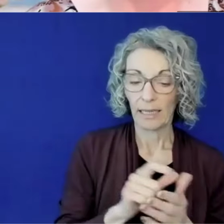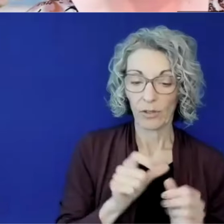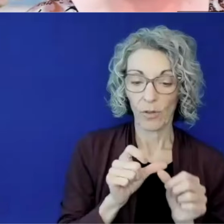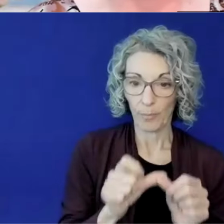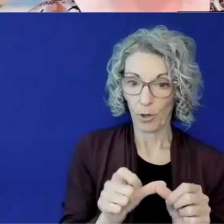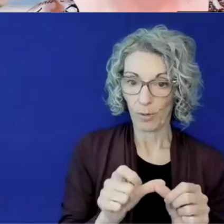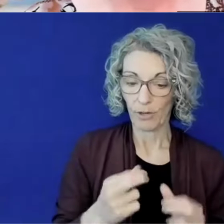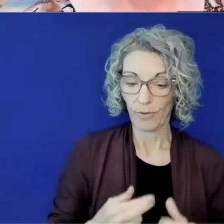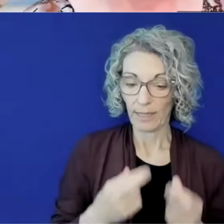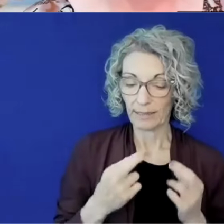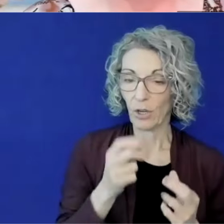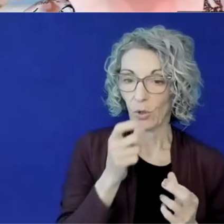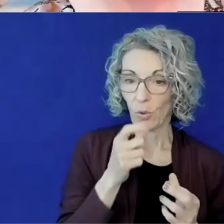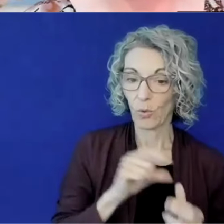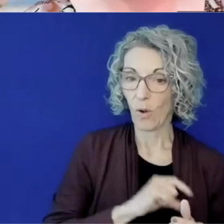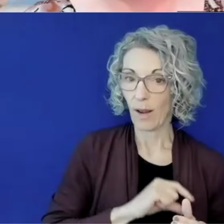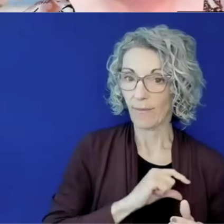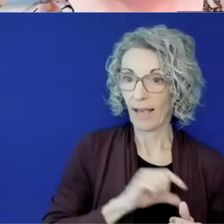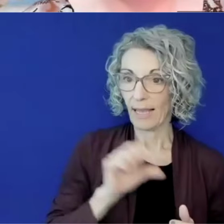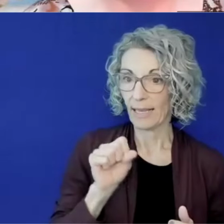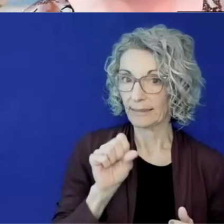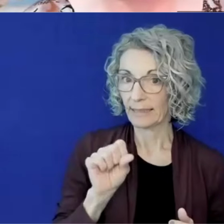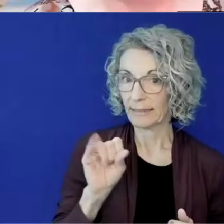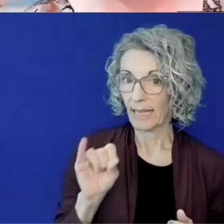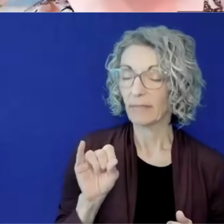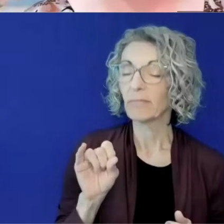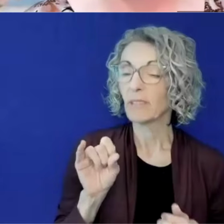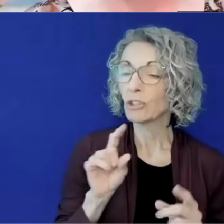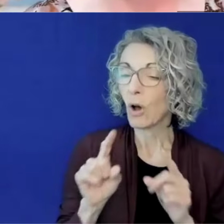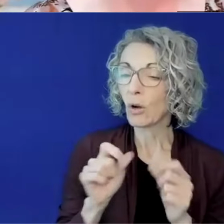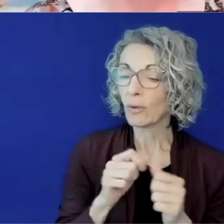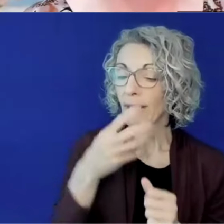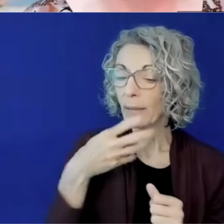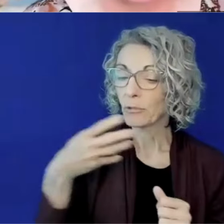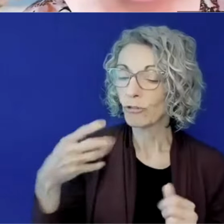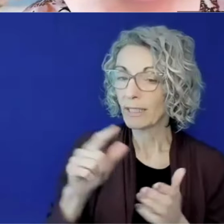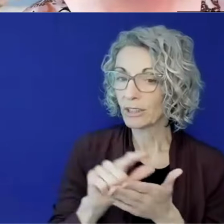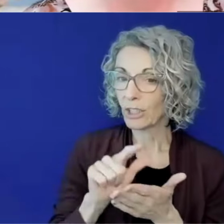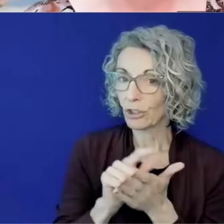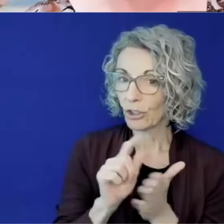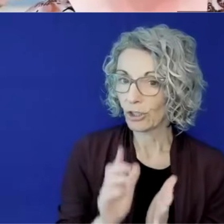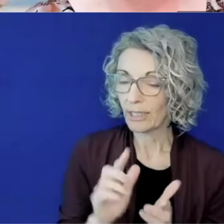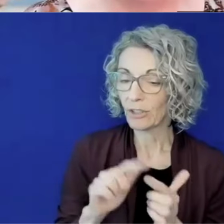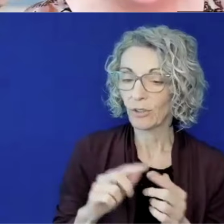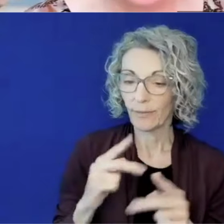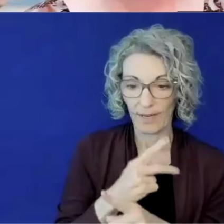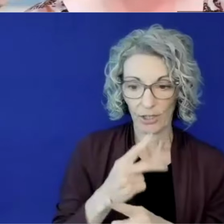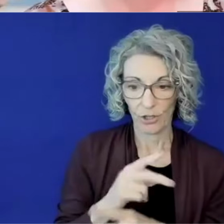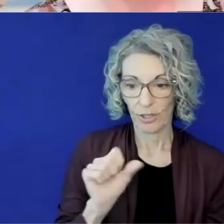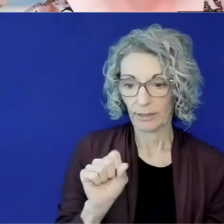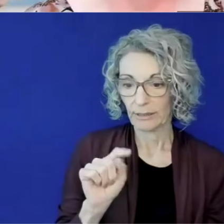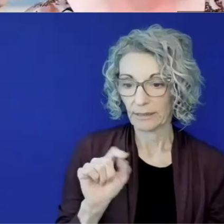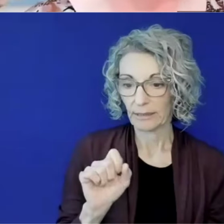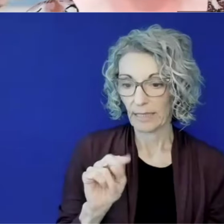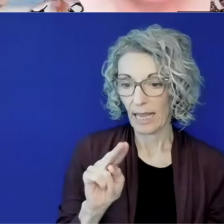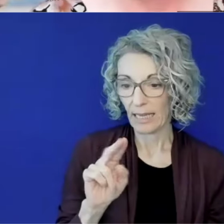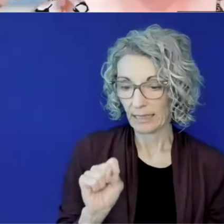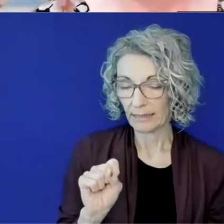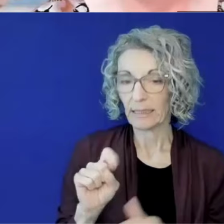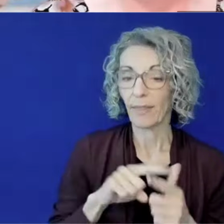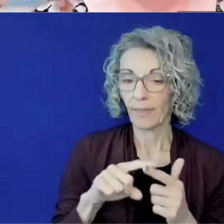for SSI. I recommend they talk to an immigration attorney to figure out their status, and then you can look at the